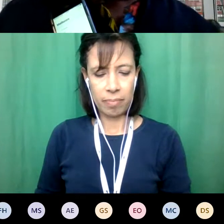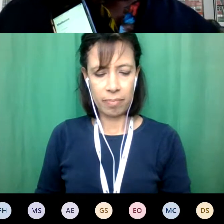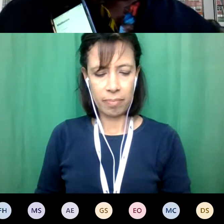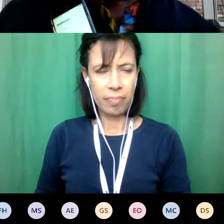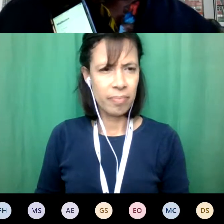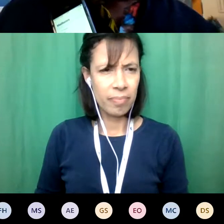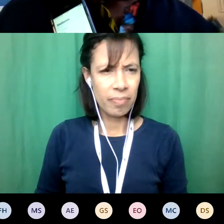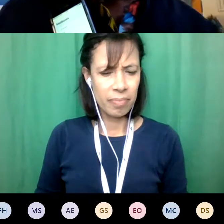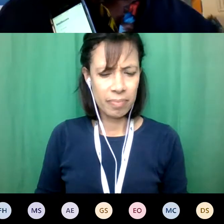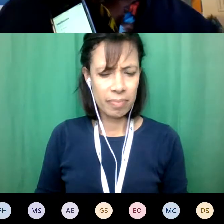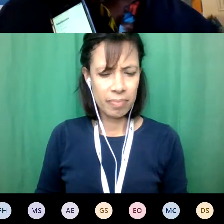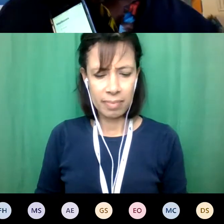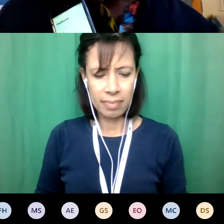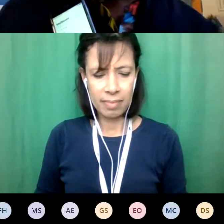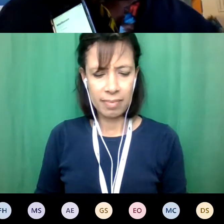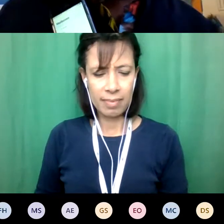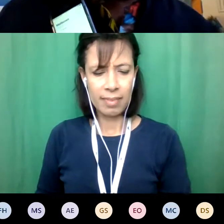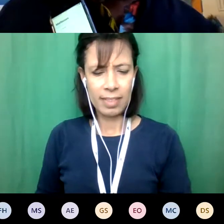apply.